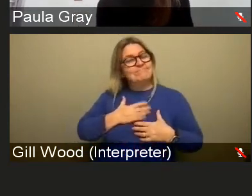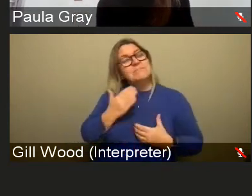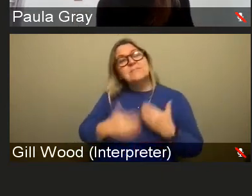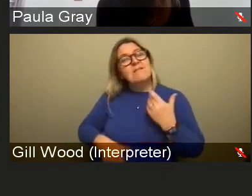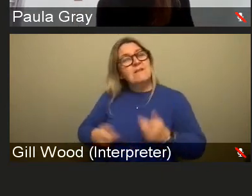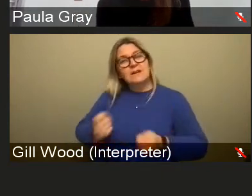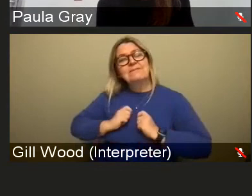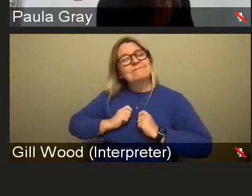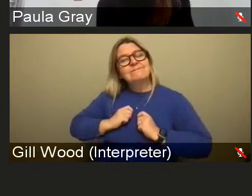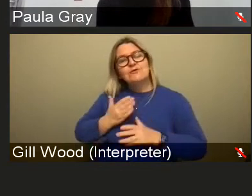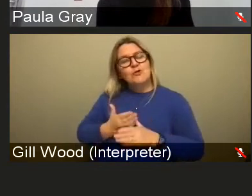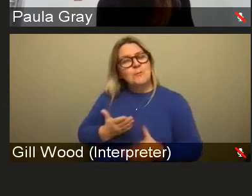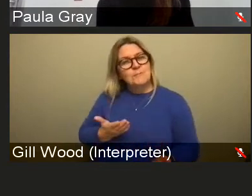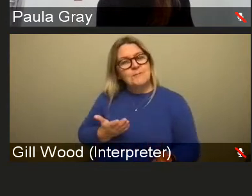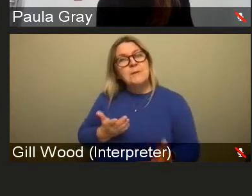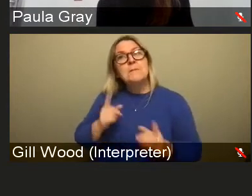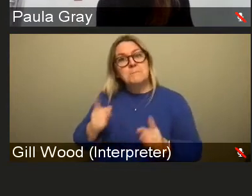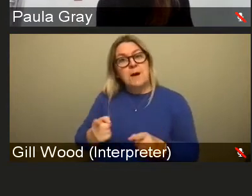confidence.